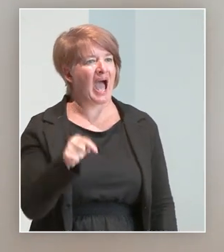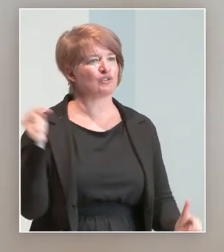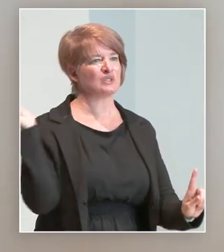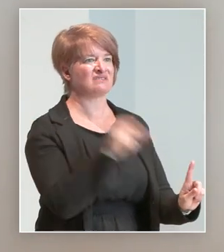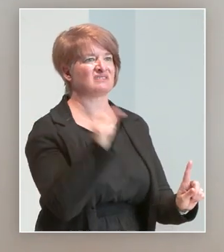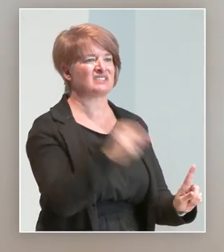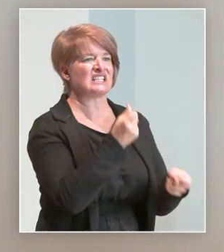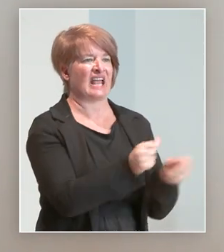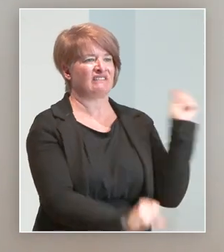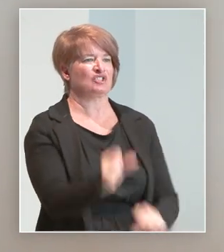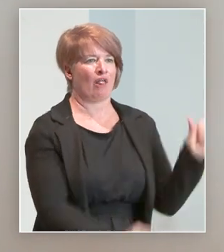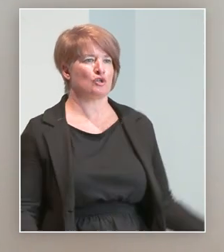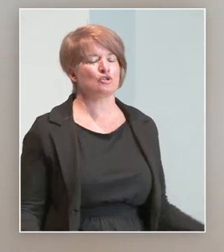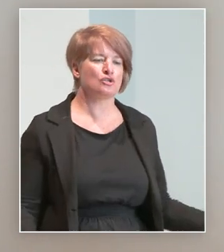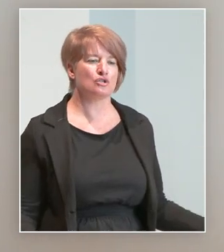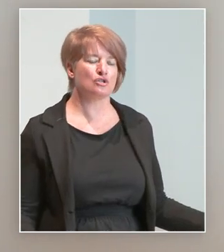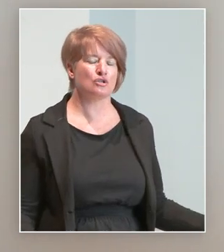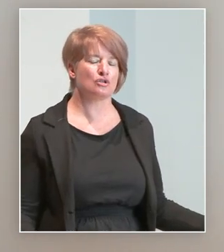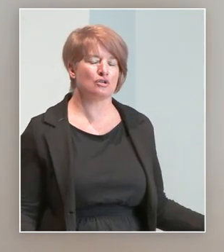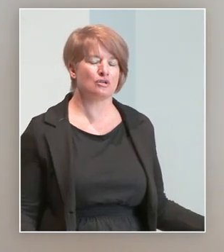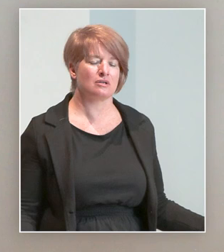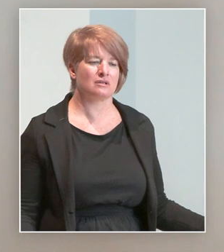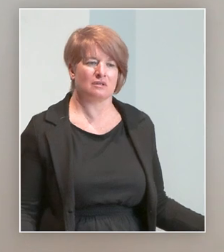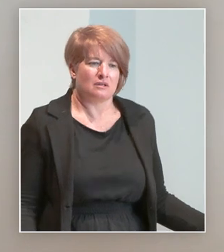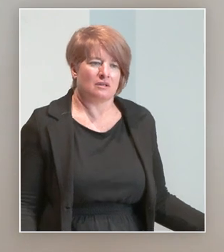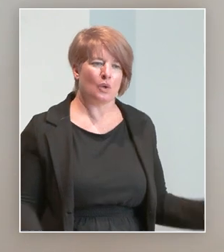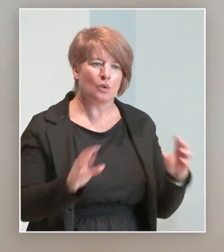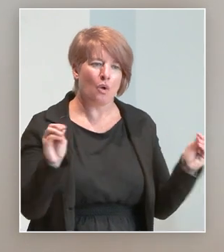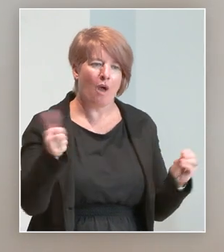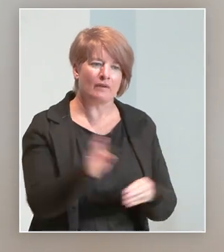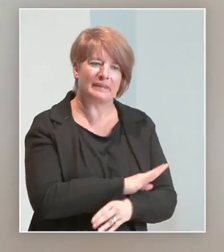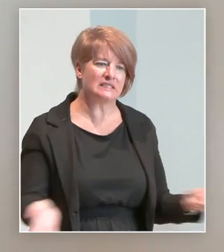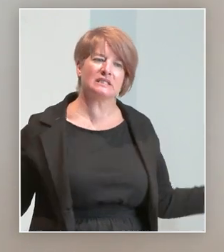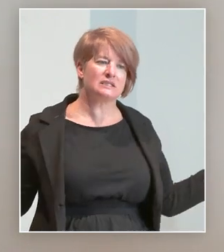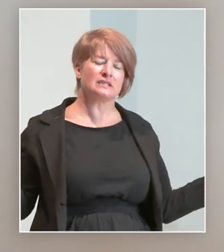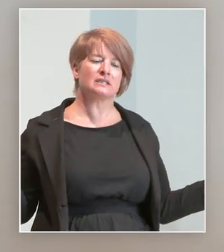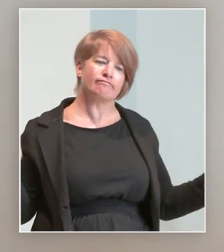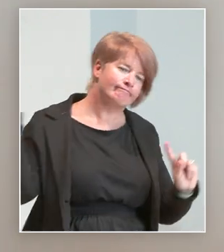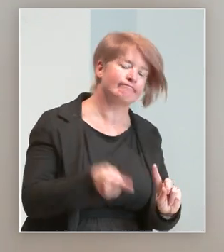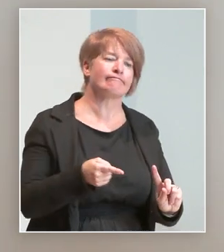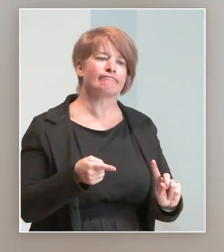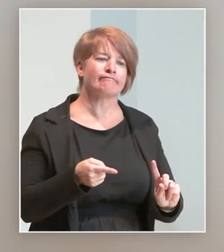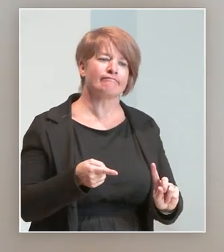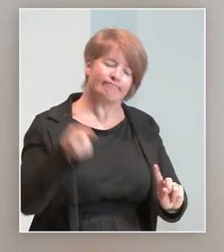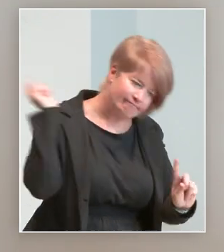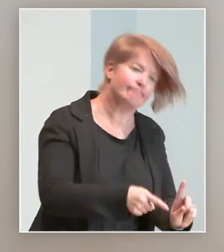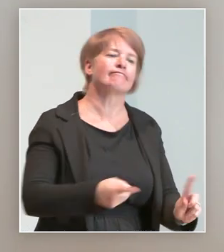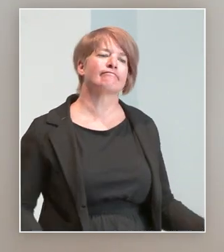business of saving each other lives. There really is no other business to be about."